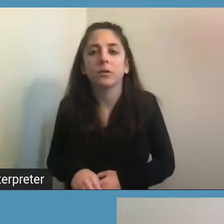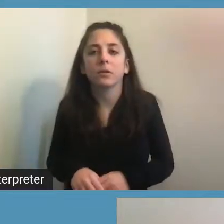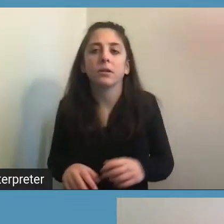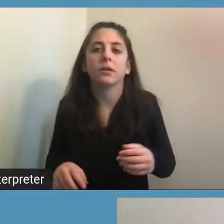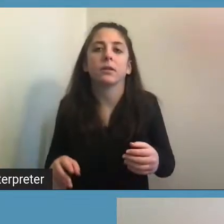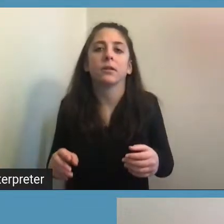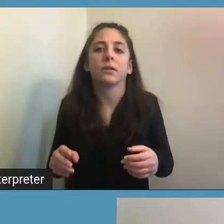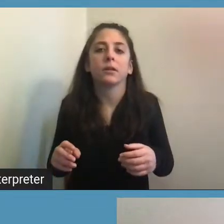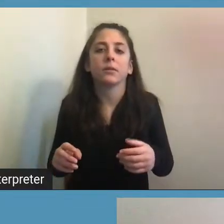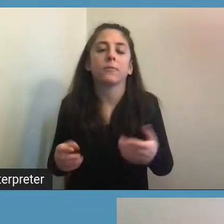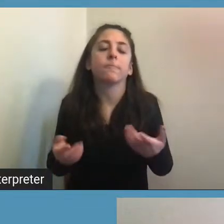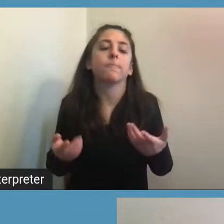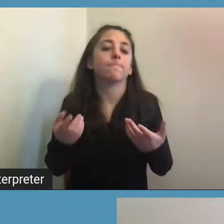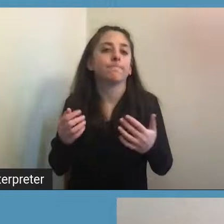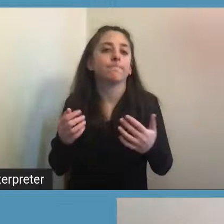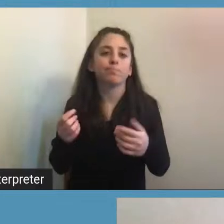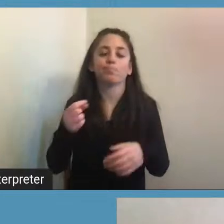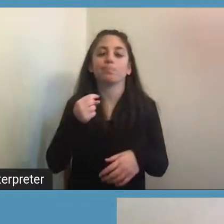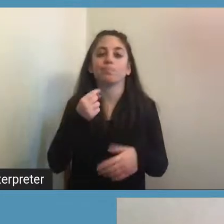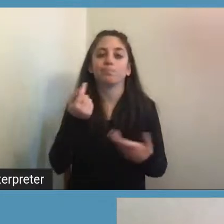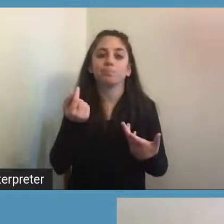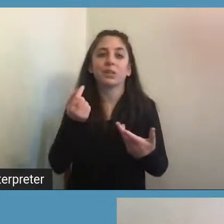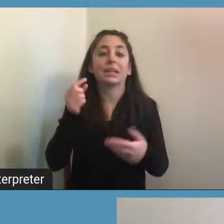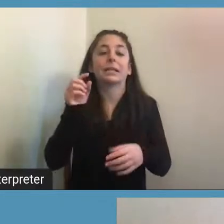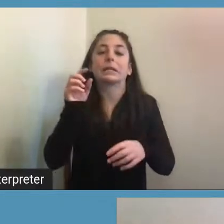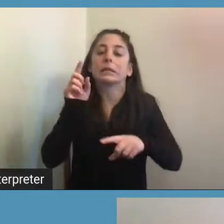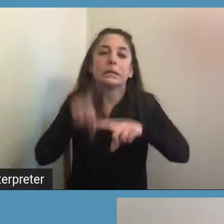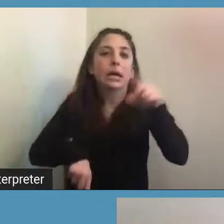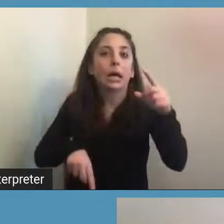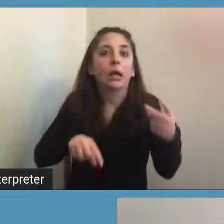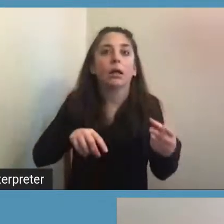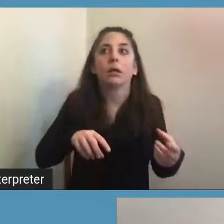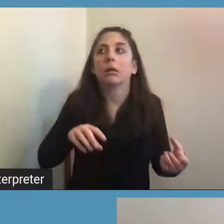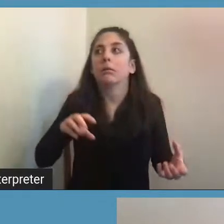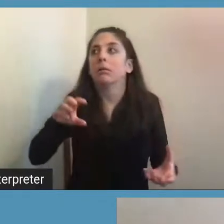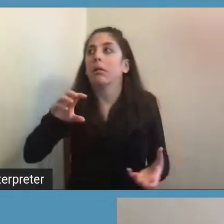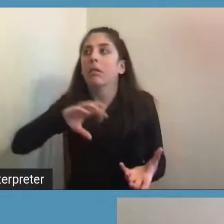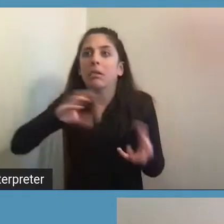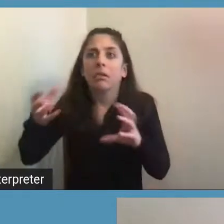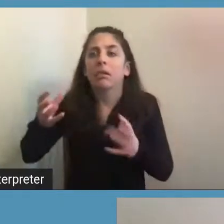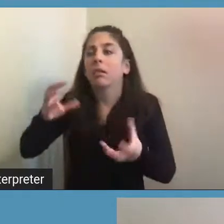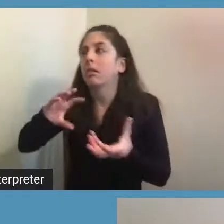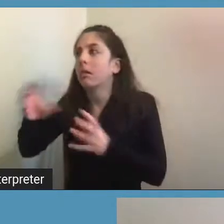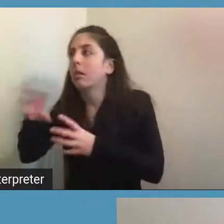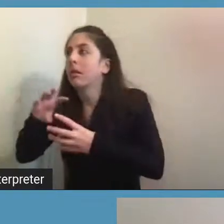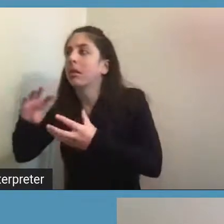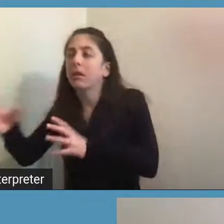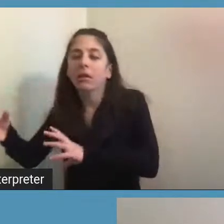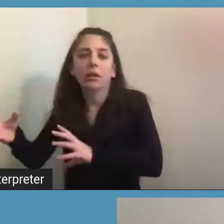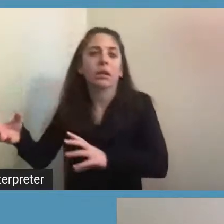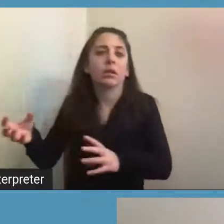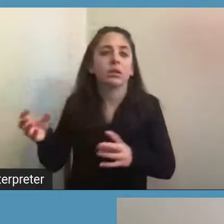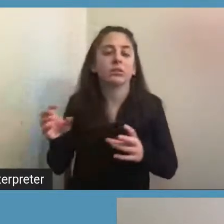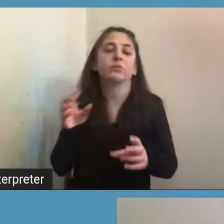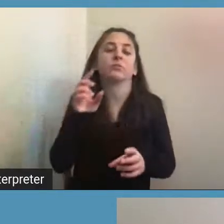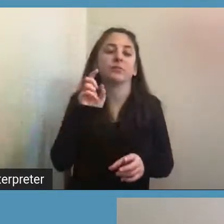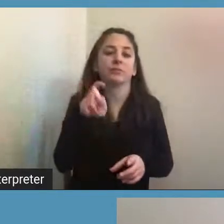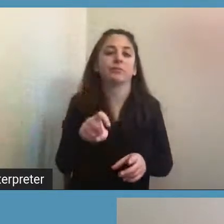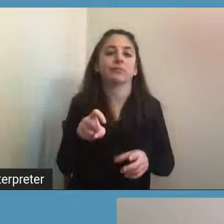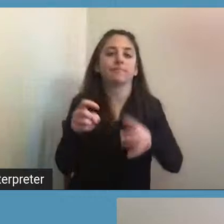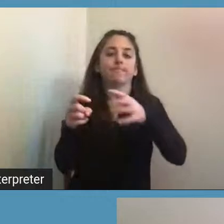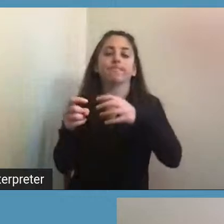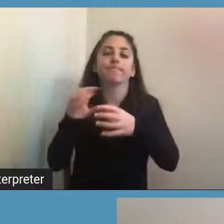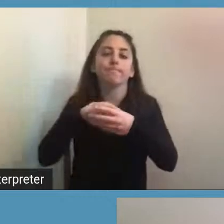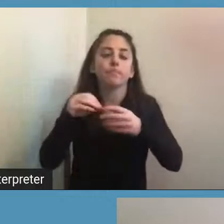place. Like, we have to look cohesive on the internet. We have to be saying some type of story. So if I know that my morning post needs to